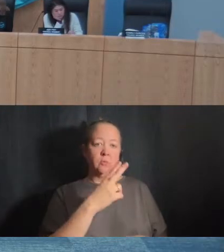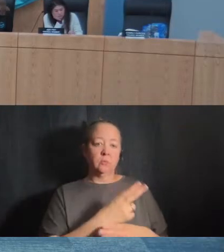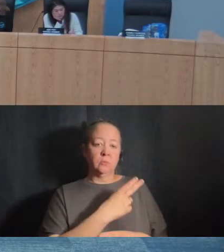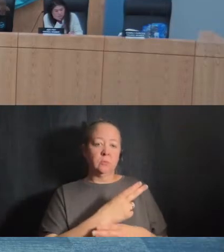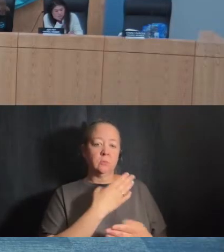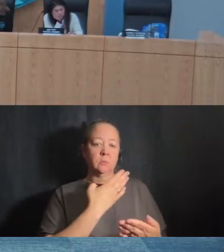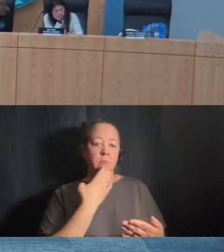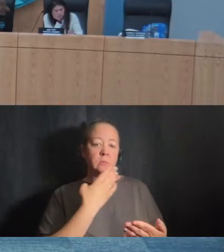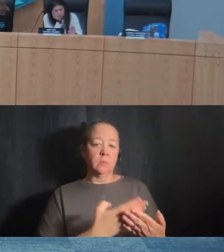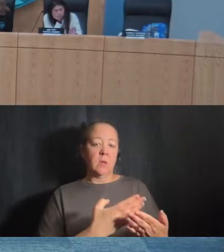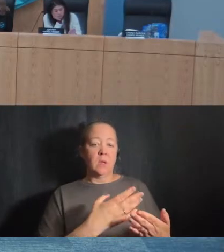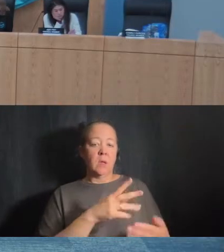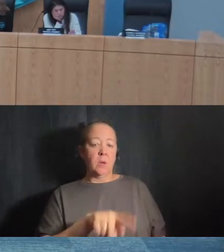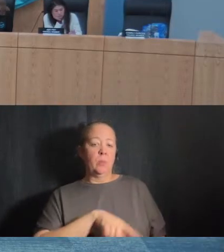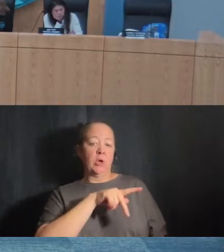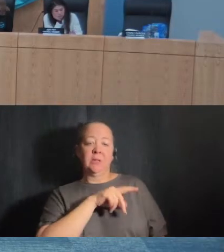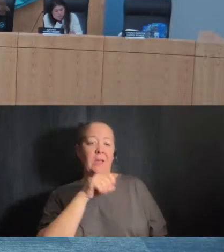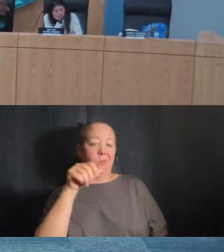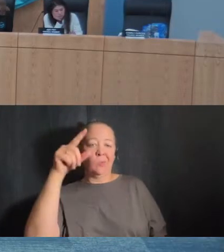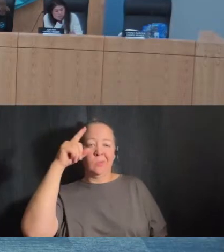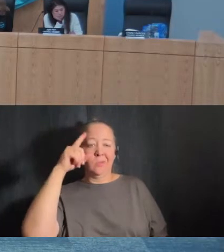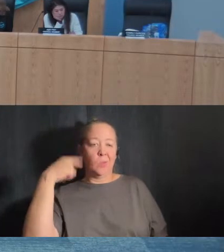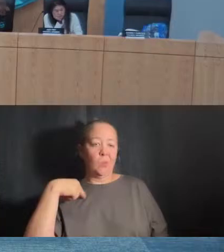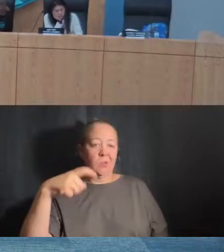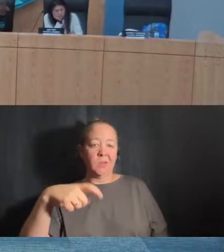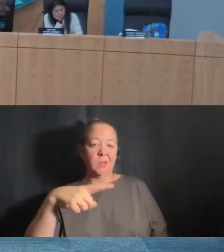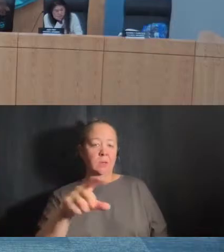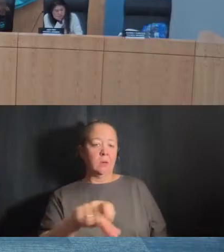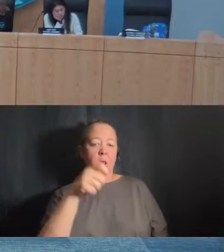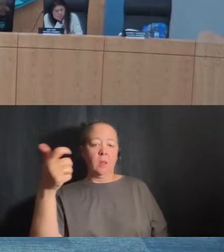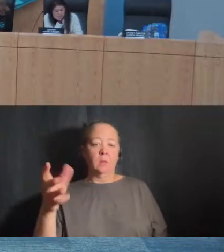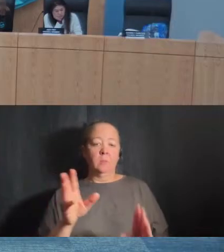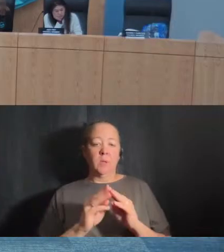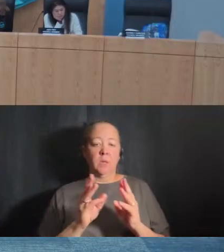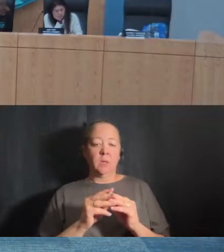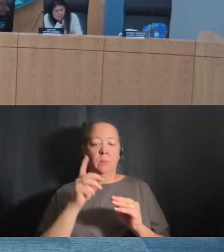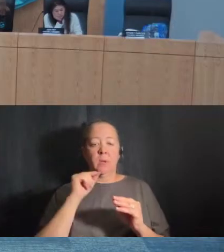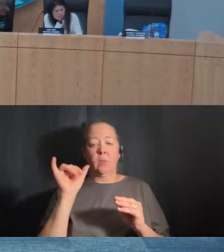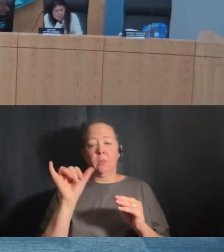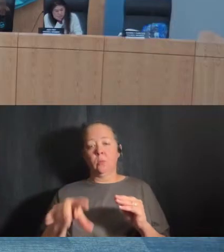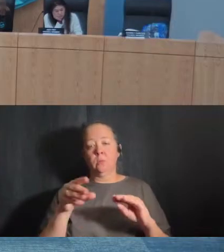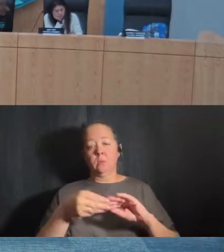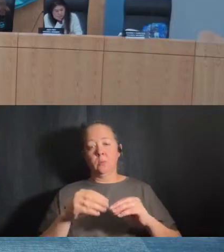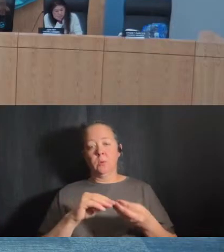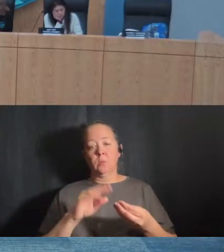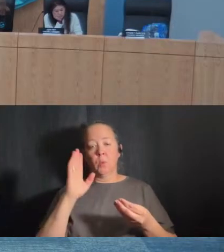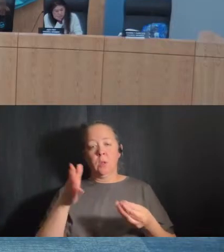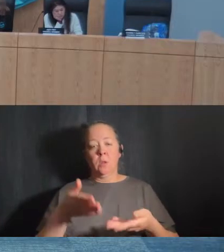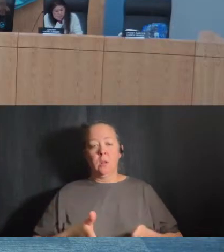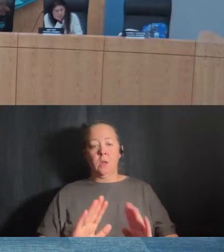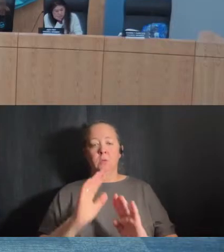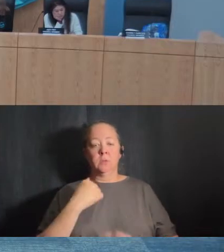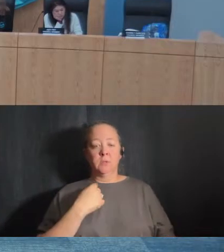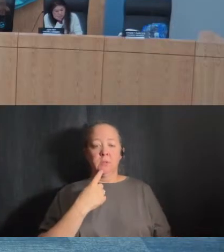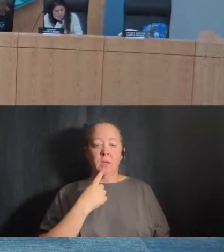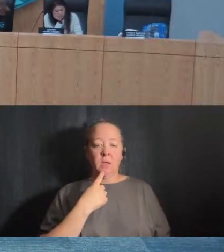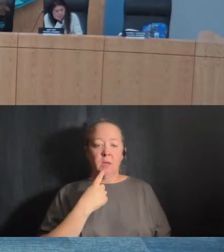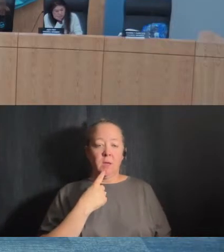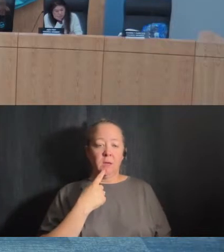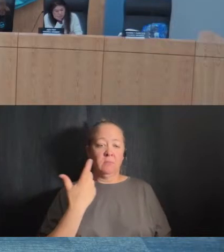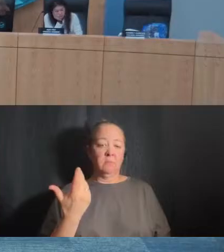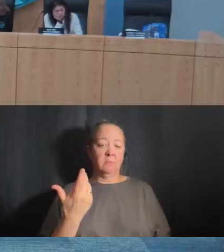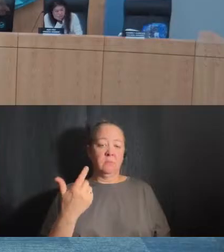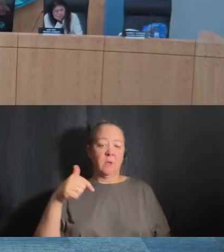personally don't think we have to have another meeting, because those numbers will allow us to say, hey, is this in the scope